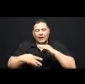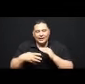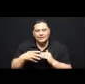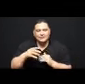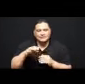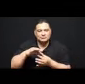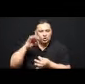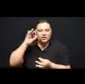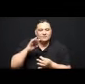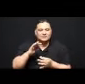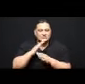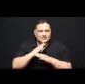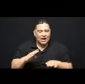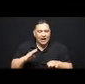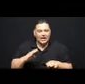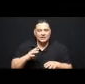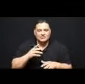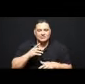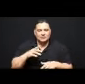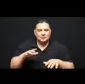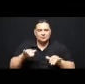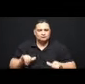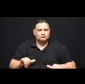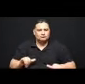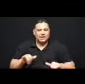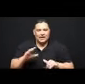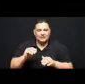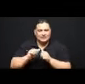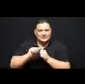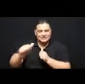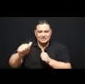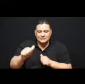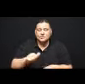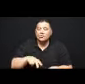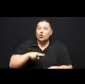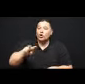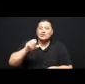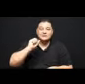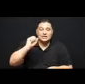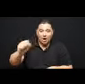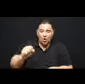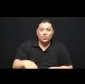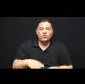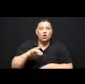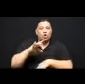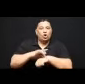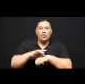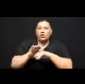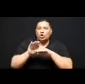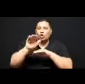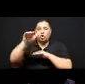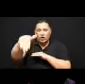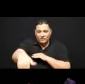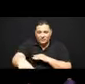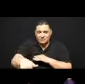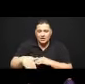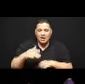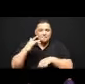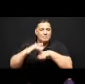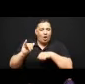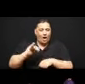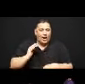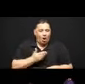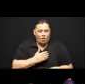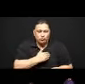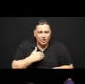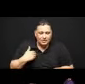distance? Looking southward, the earth curves, bare like our breasts, and honest.